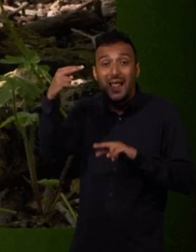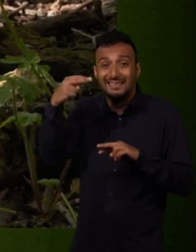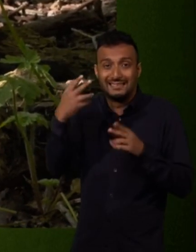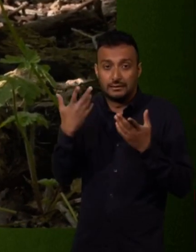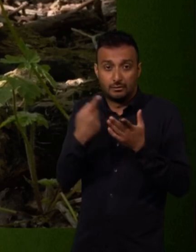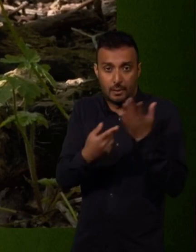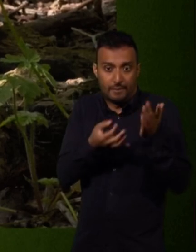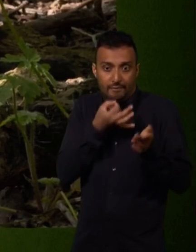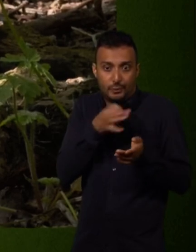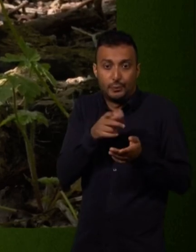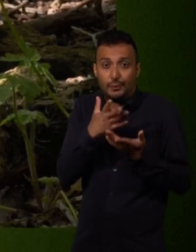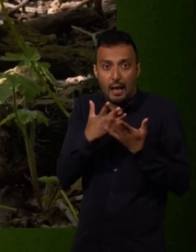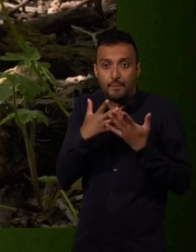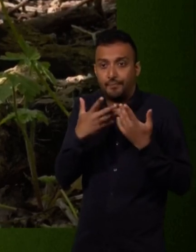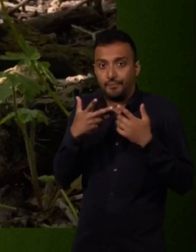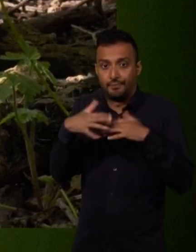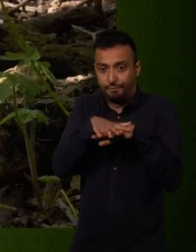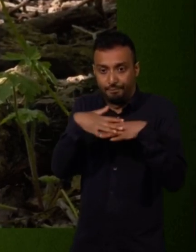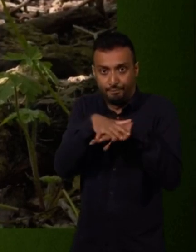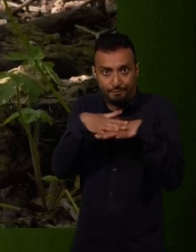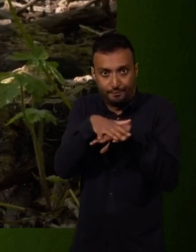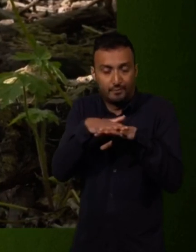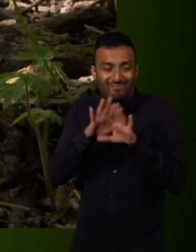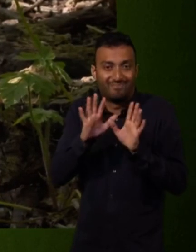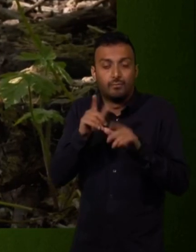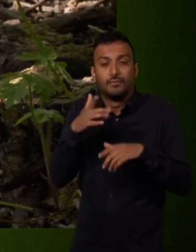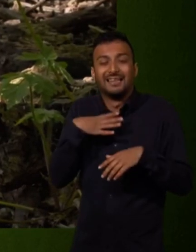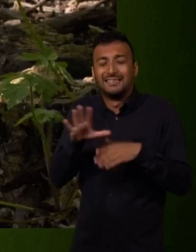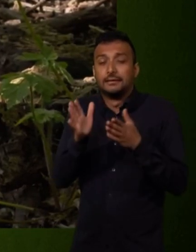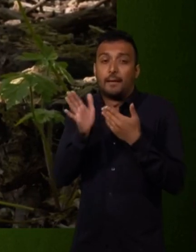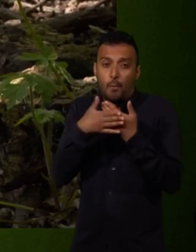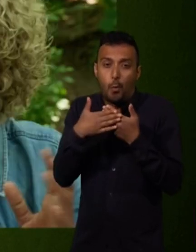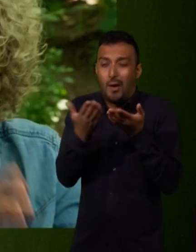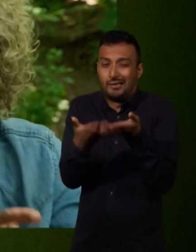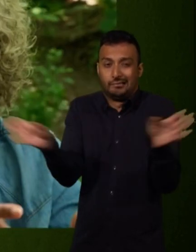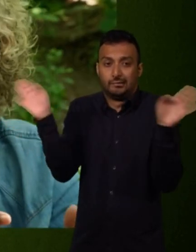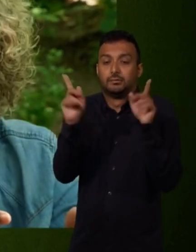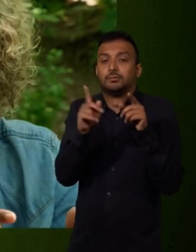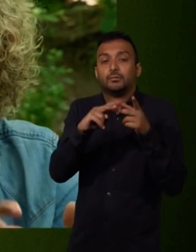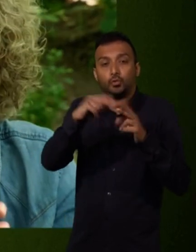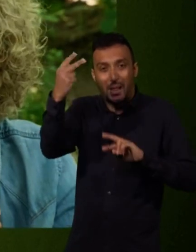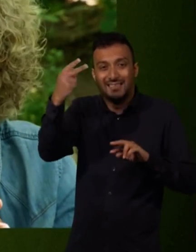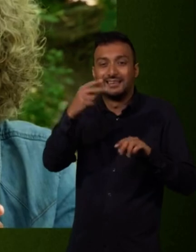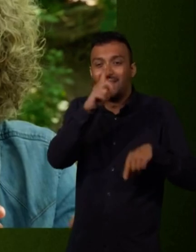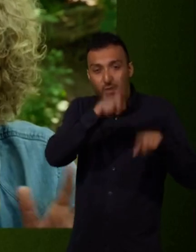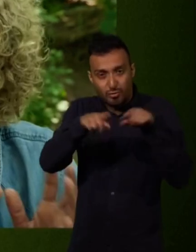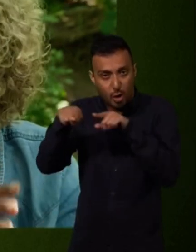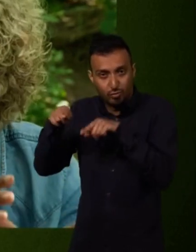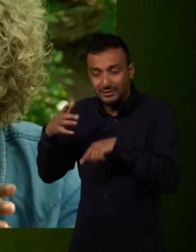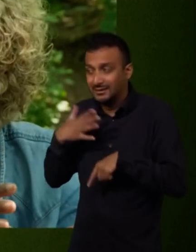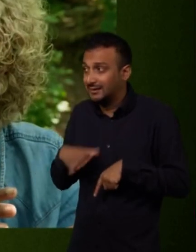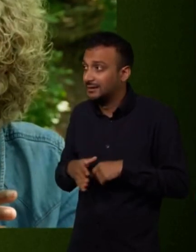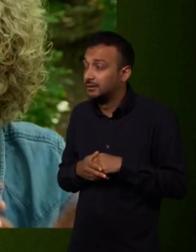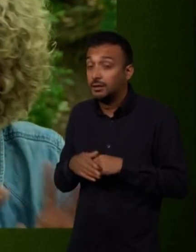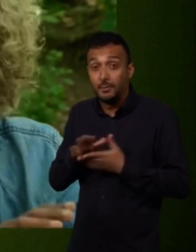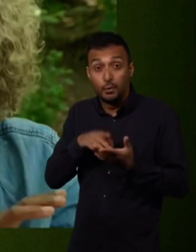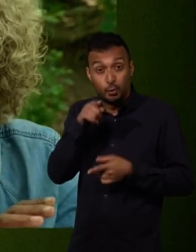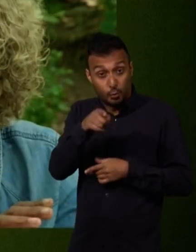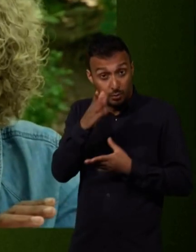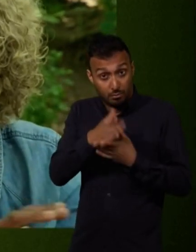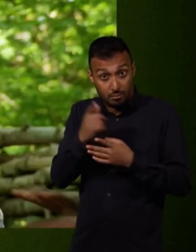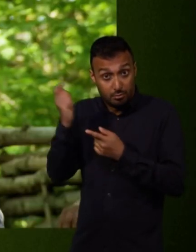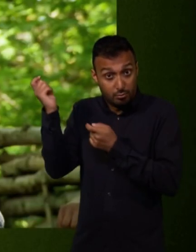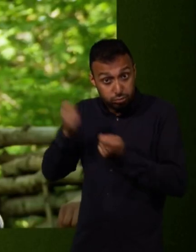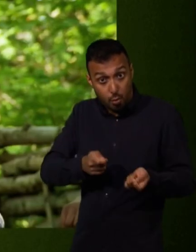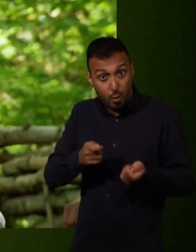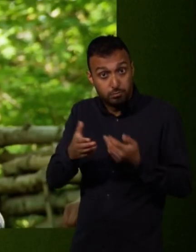bring in as much genetic variation as we possibly could find. So you say bringing in genetic variation, you mean literally bringing in more red